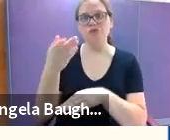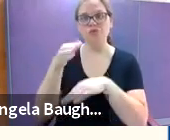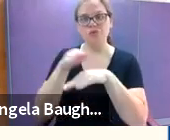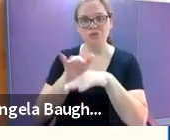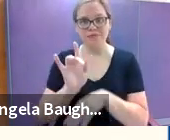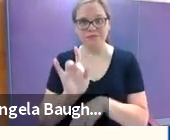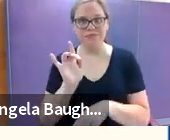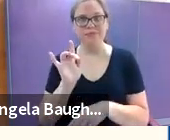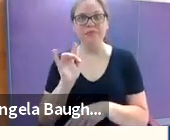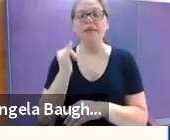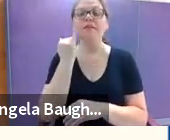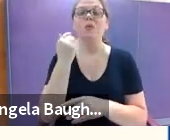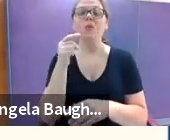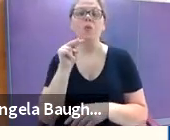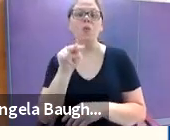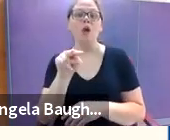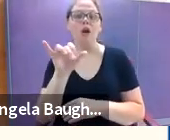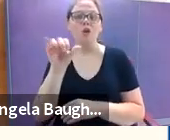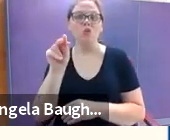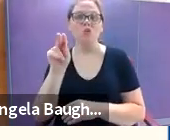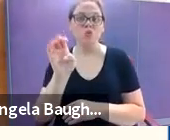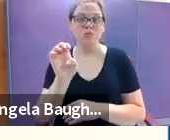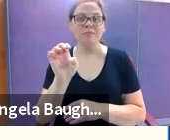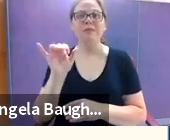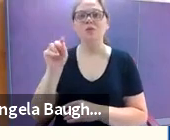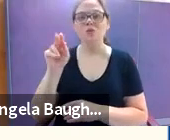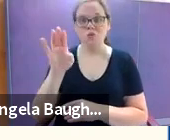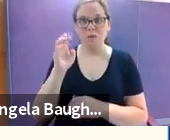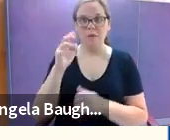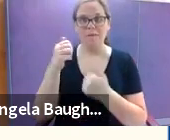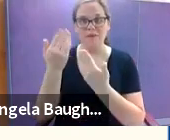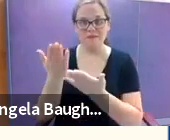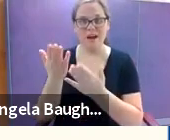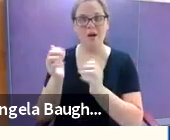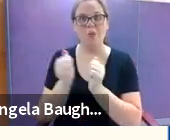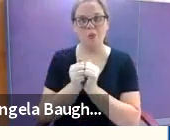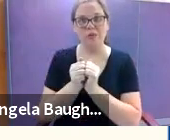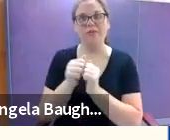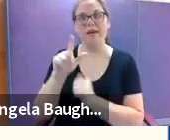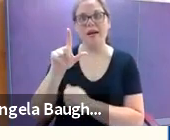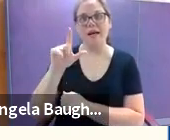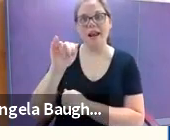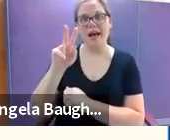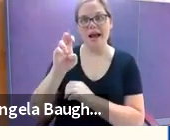those watching via YouTube, captioning will be provided with the streaming.